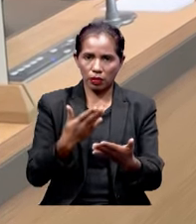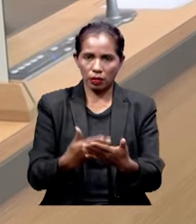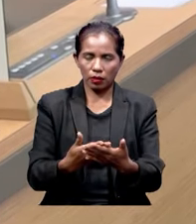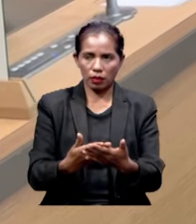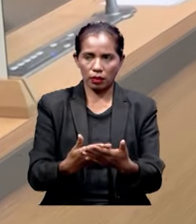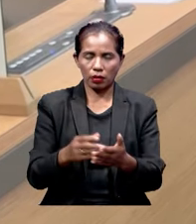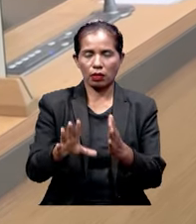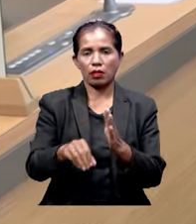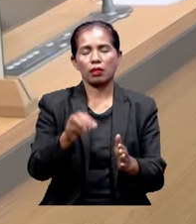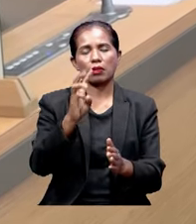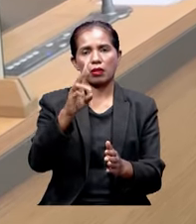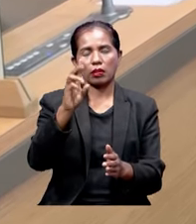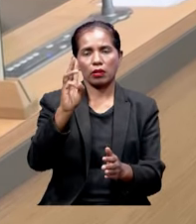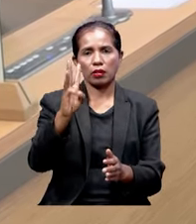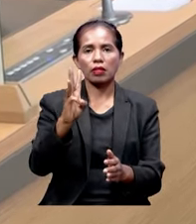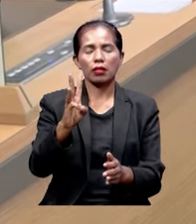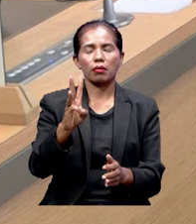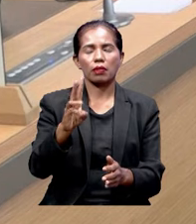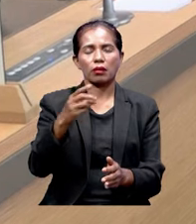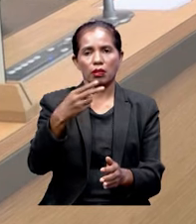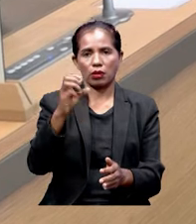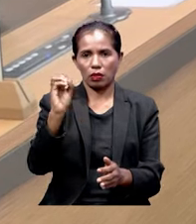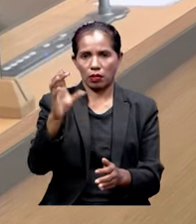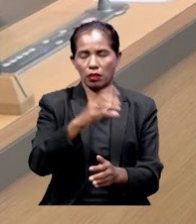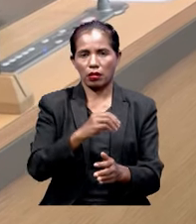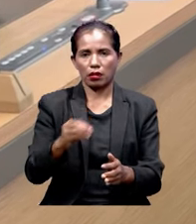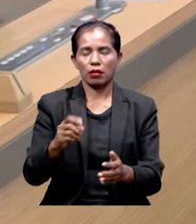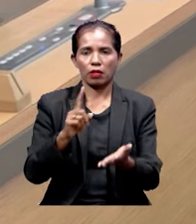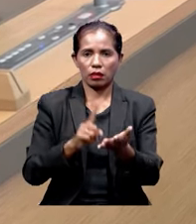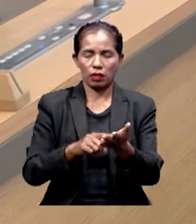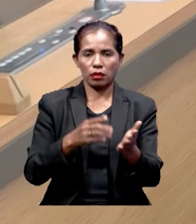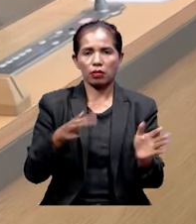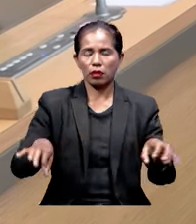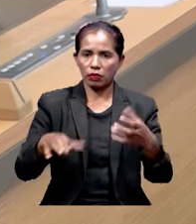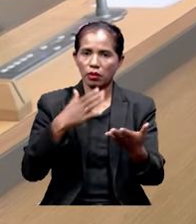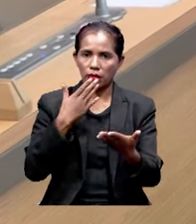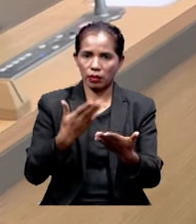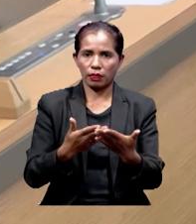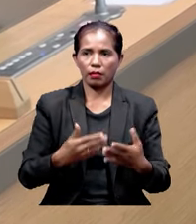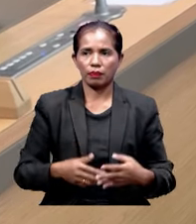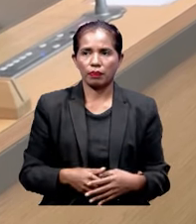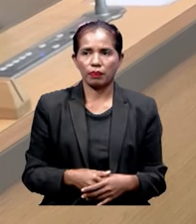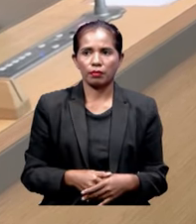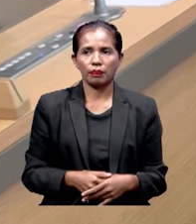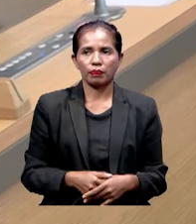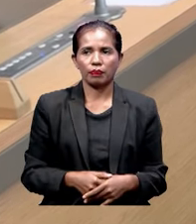WTO Secretary and a bureau on this progress soon.